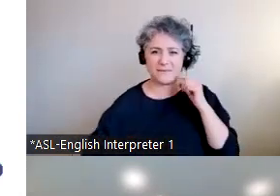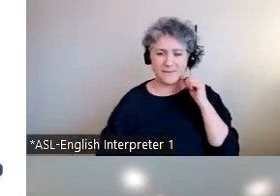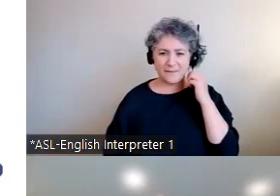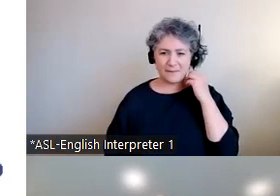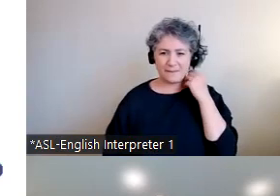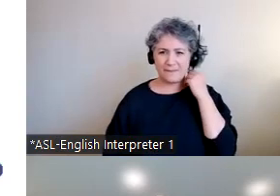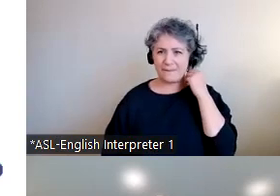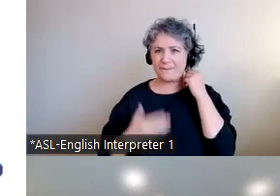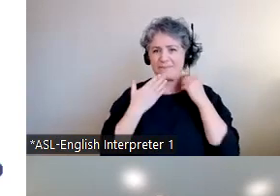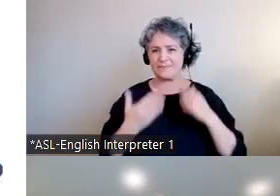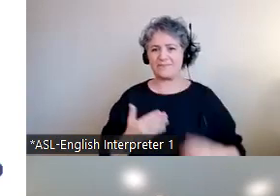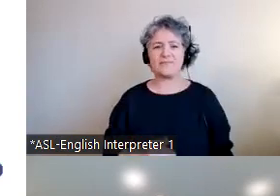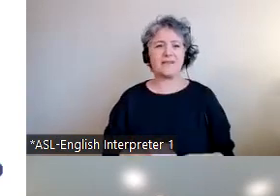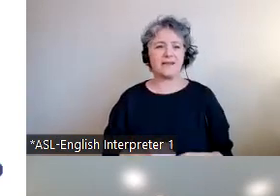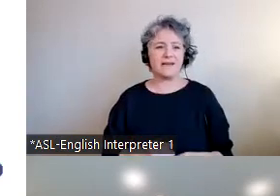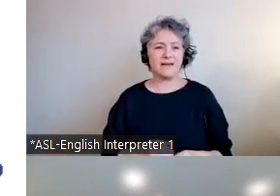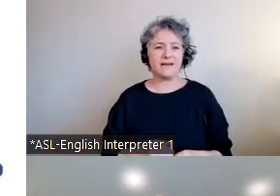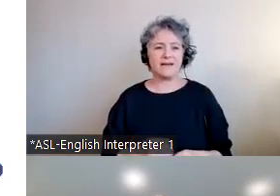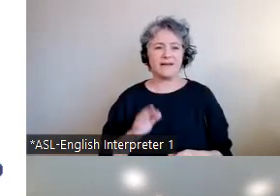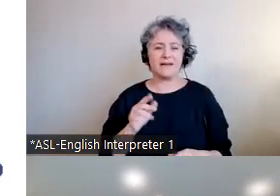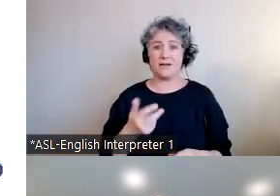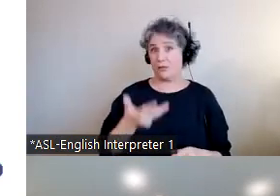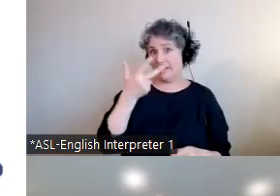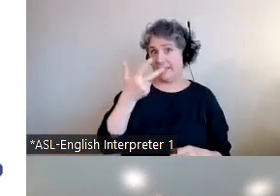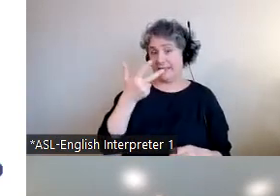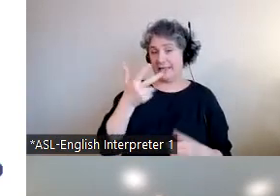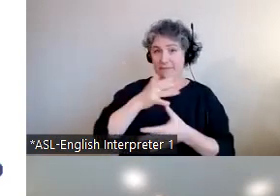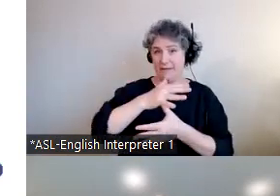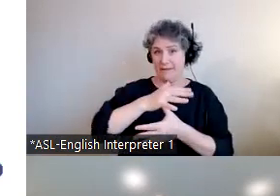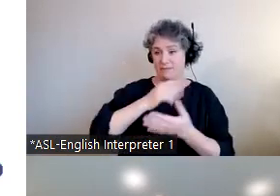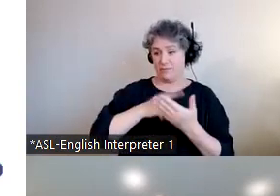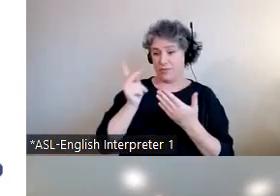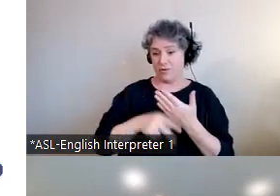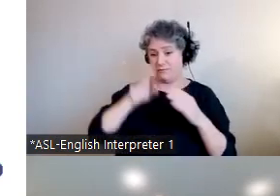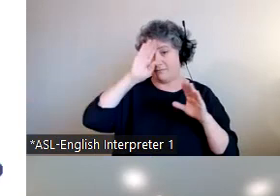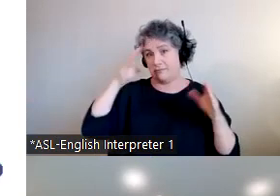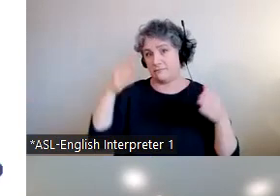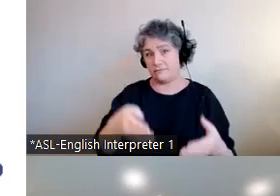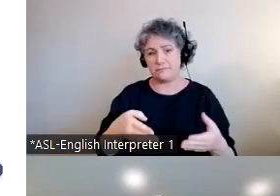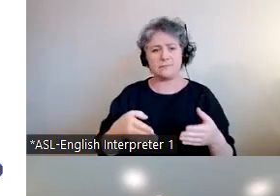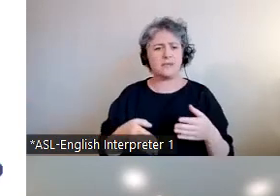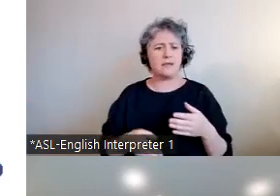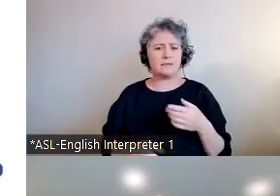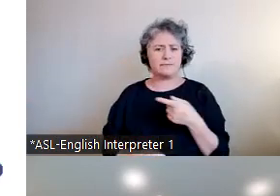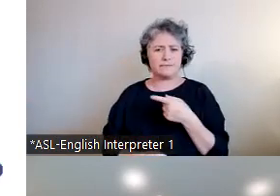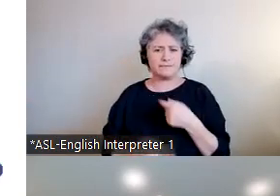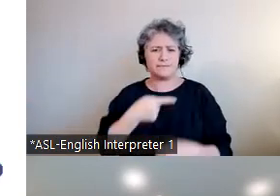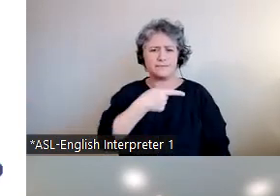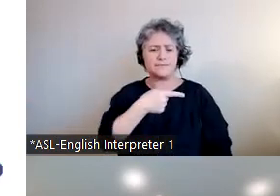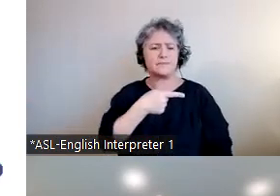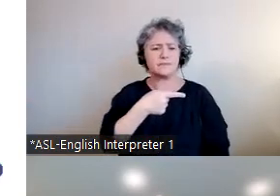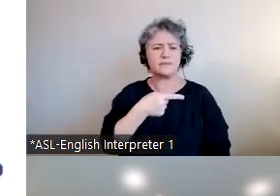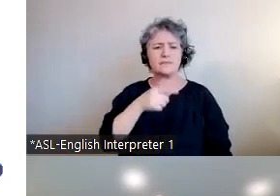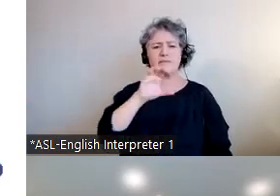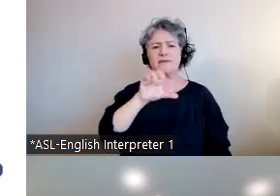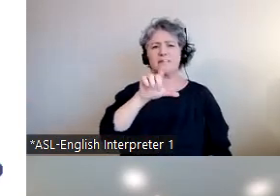Thank you. So we do have three main program areas, and this is our CLEO Connect page. And